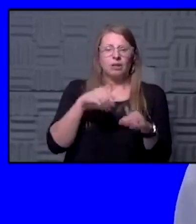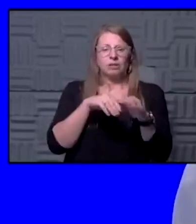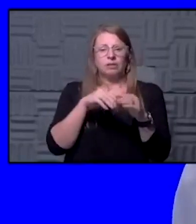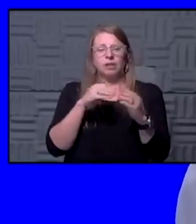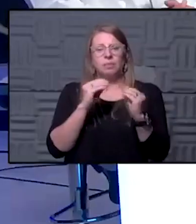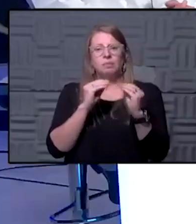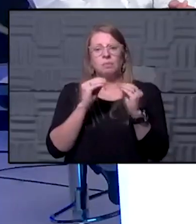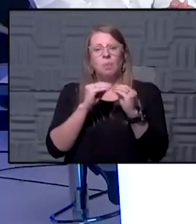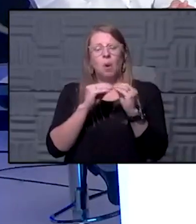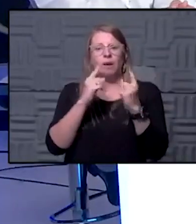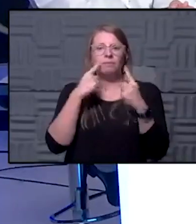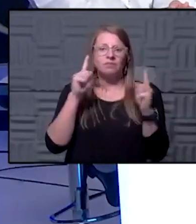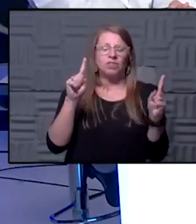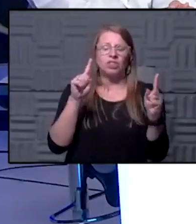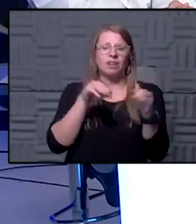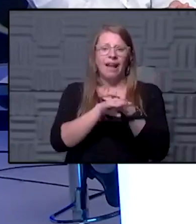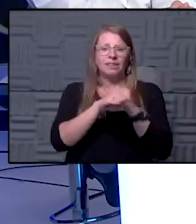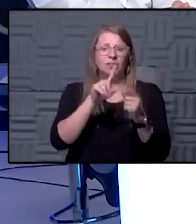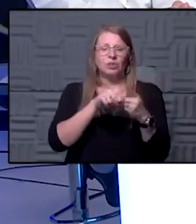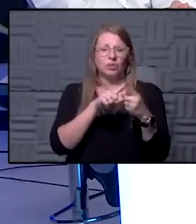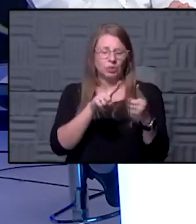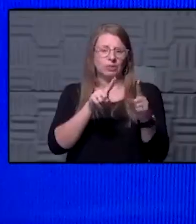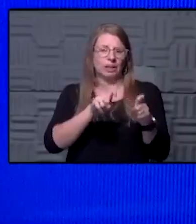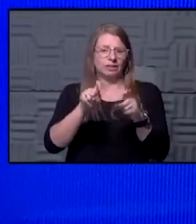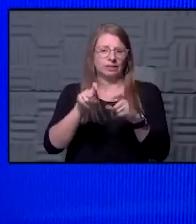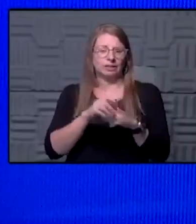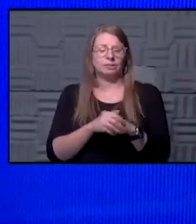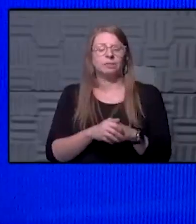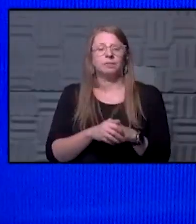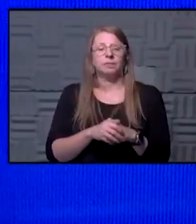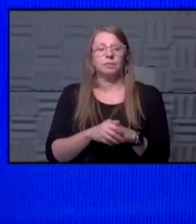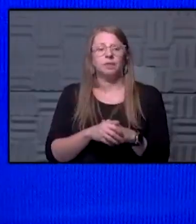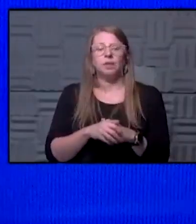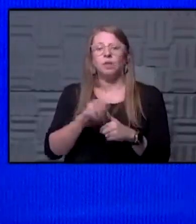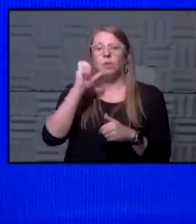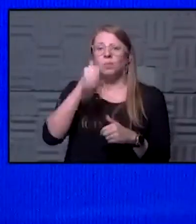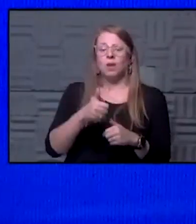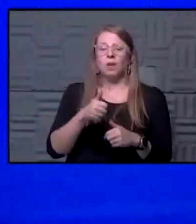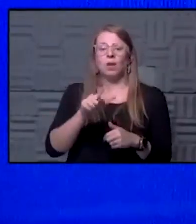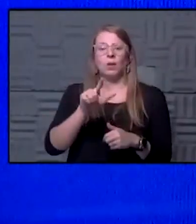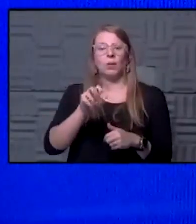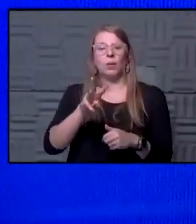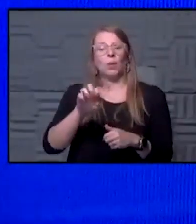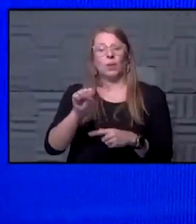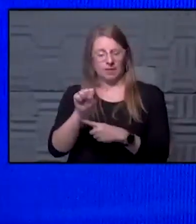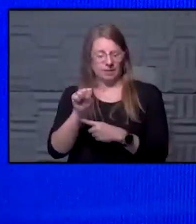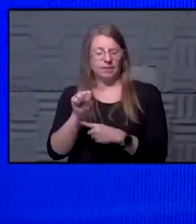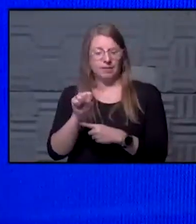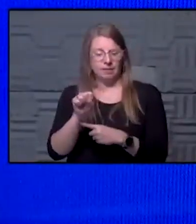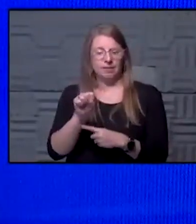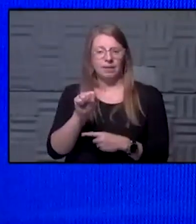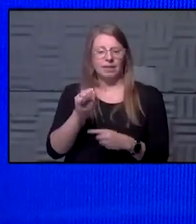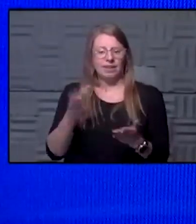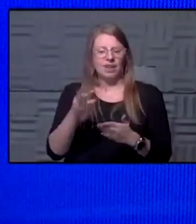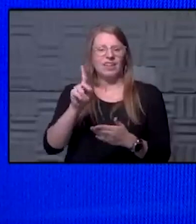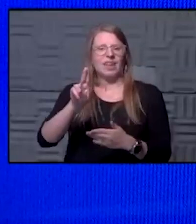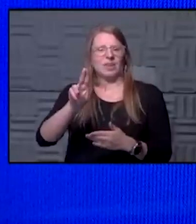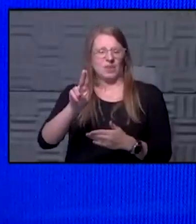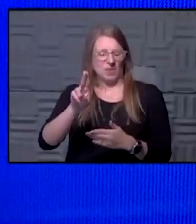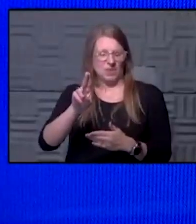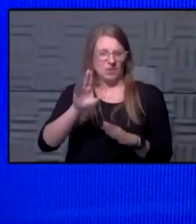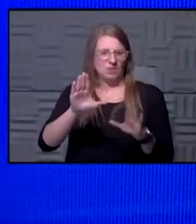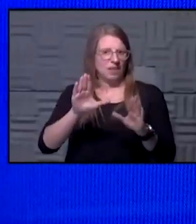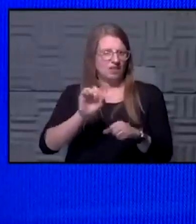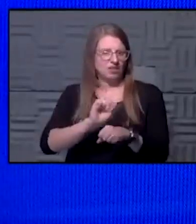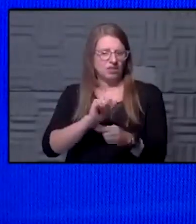general public. Indeed so. Hey, tomorrow we have a really cool program. Dr. Louis Satterwhite, who's a pulmonary critical care physician here at KU, is a great